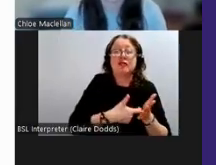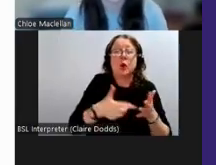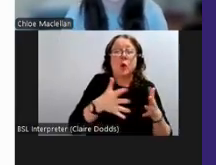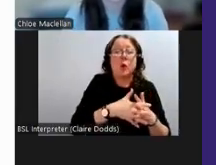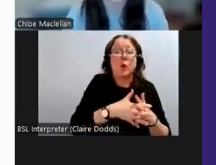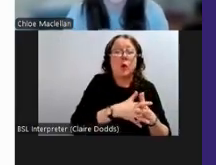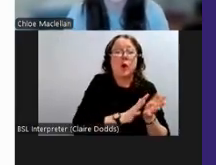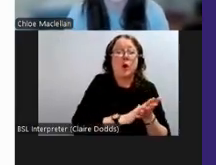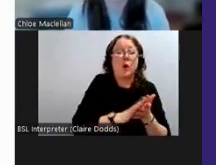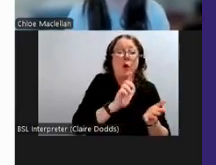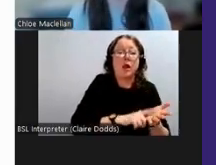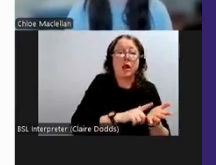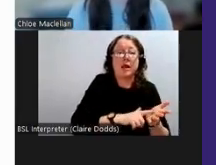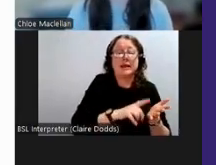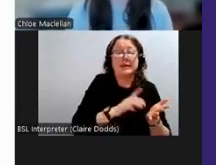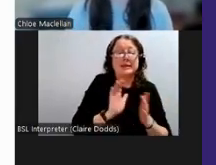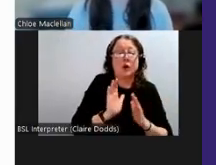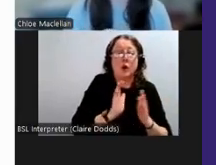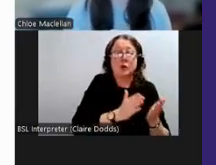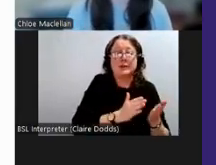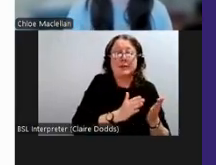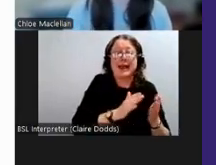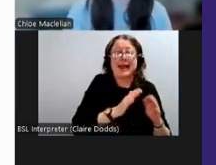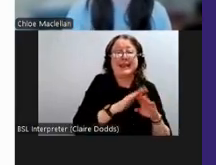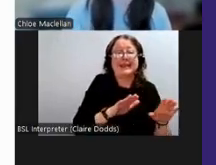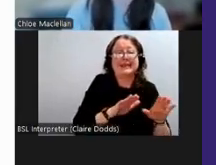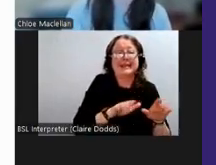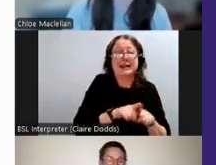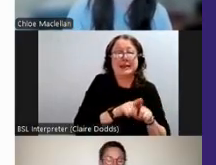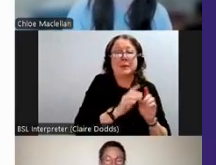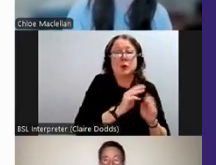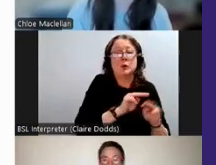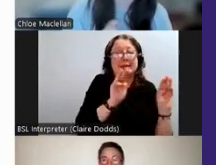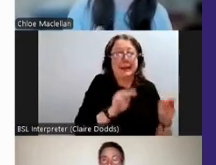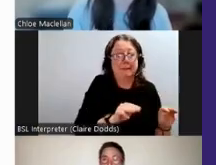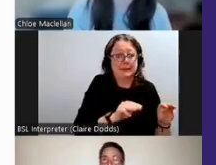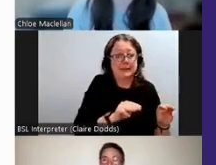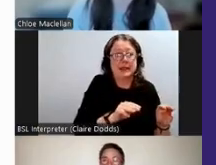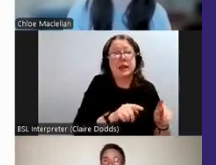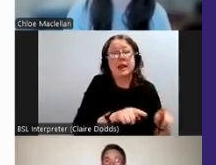by Children North East website. That's because the Kids and Museums staff